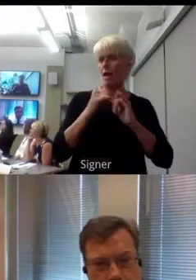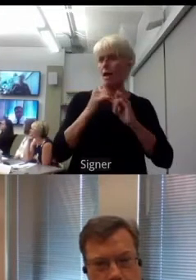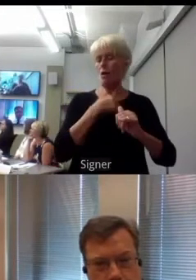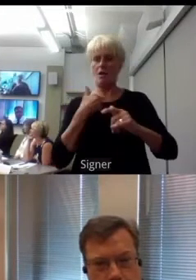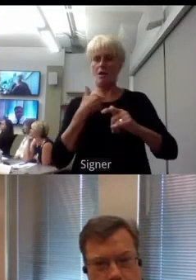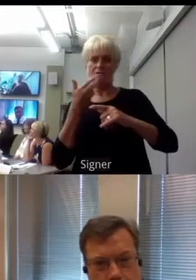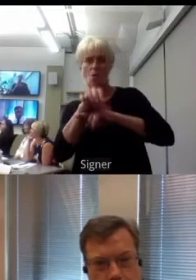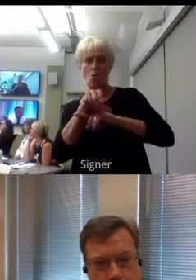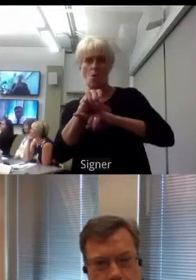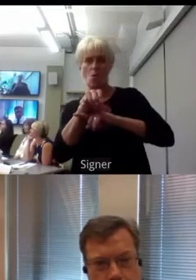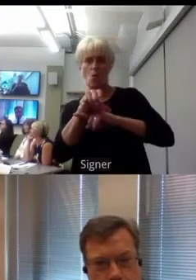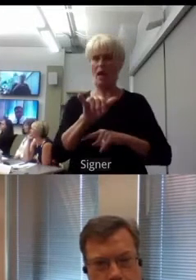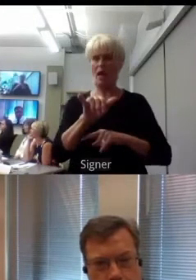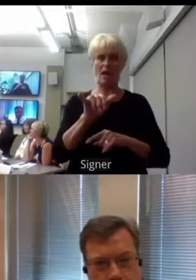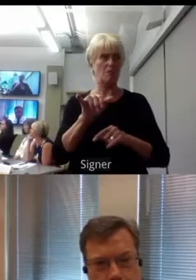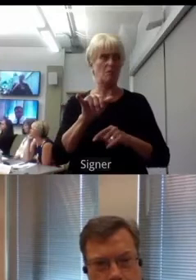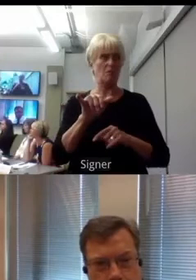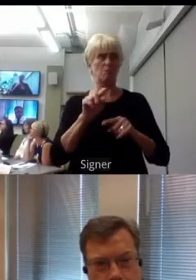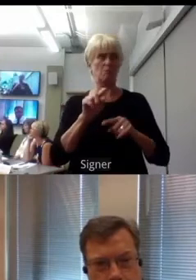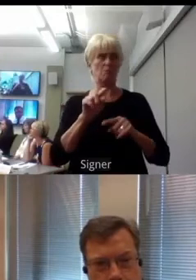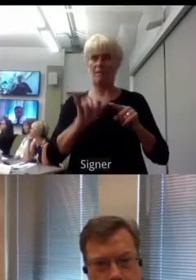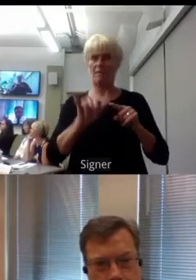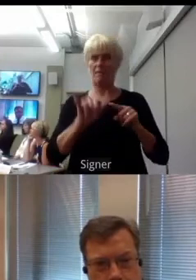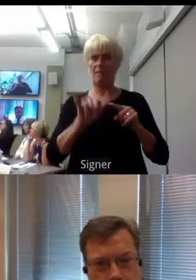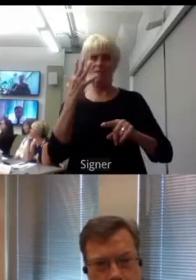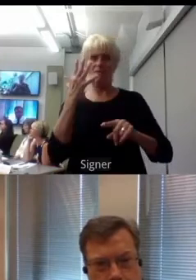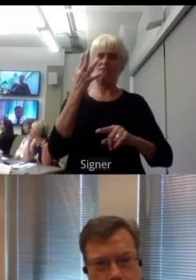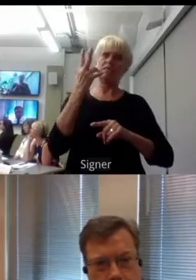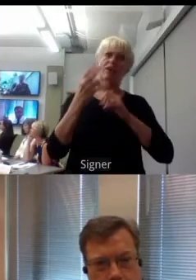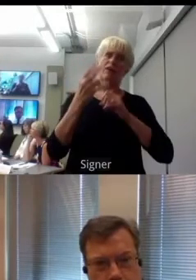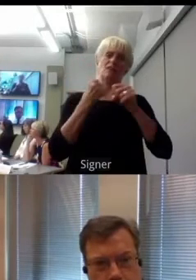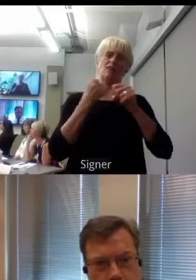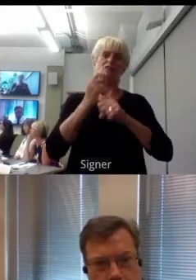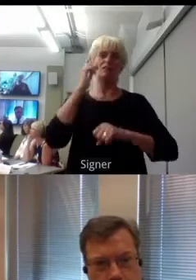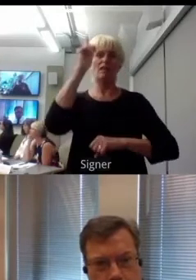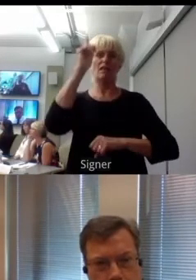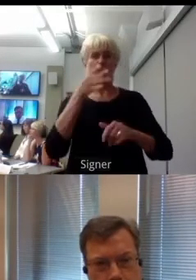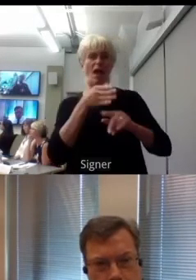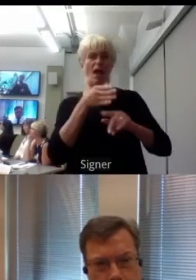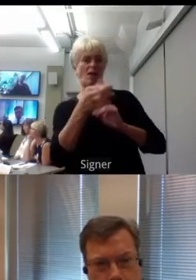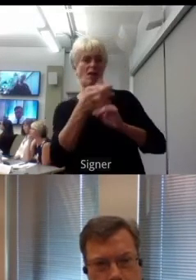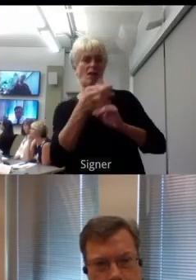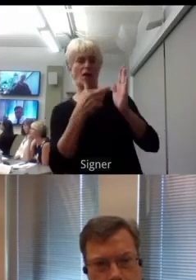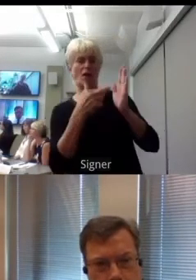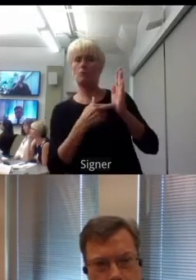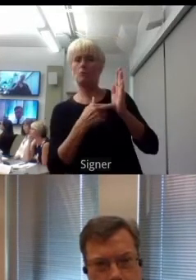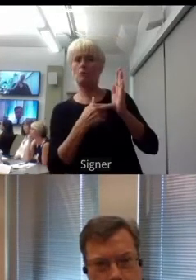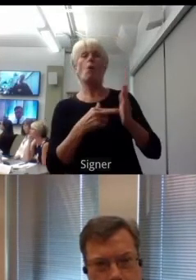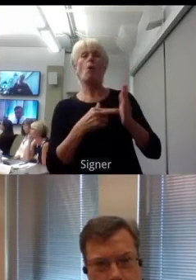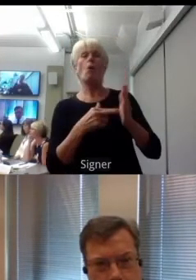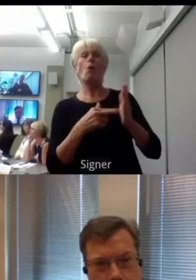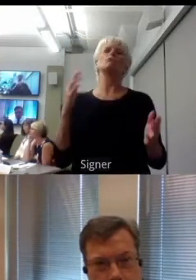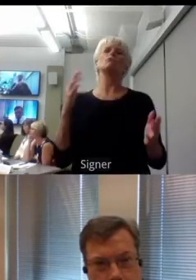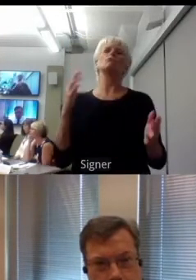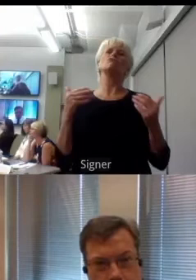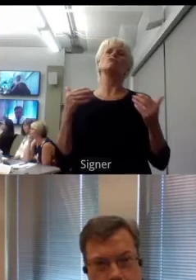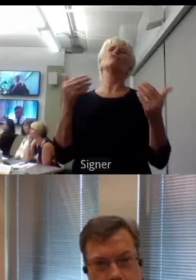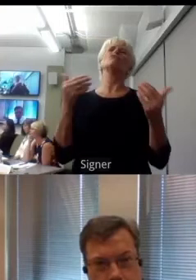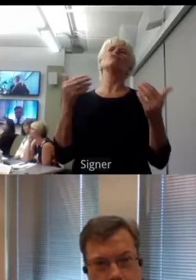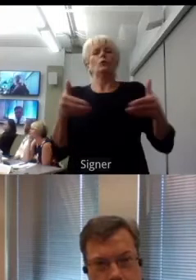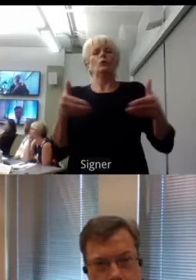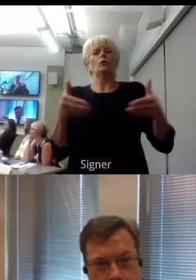when all the regulations were developed, or were we just going to introduce the bill and figure out compliance as we went? And I made that